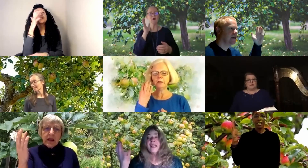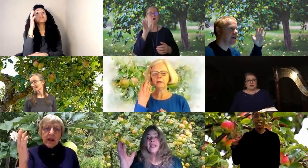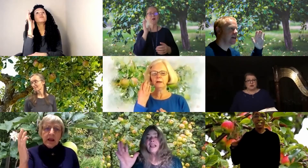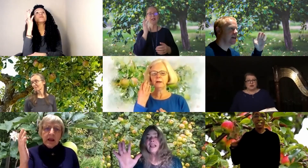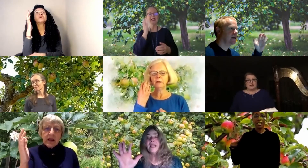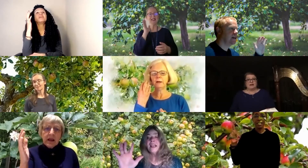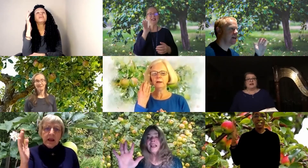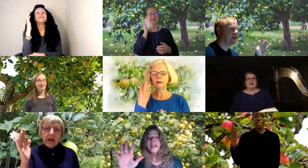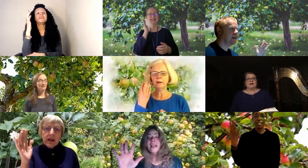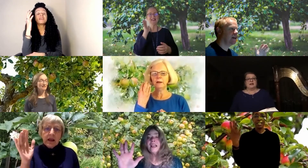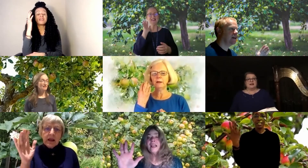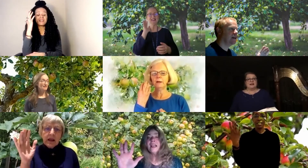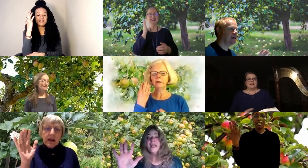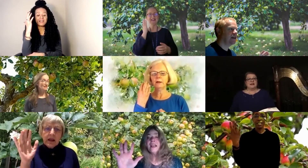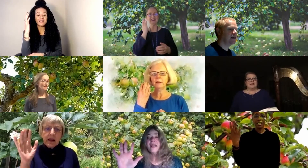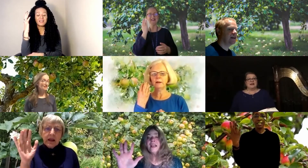apple